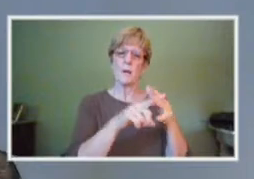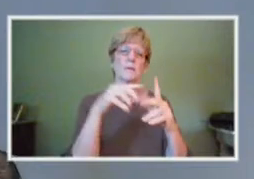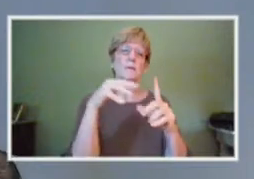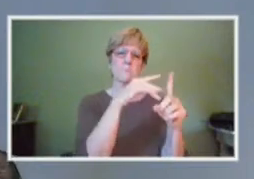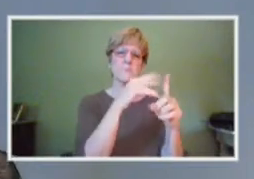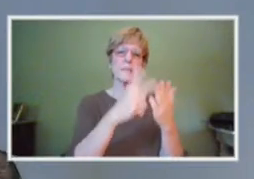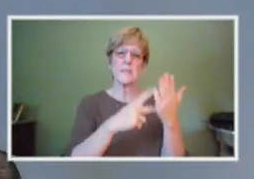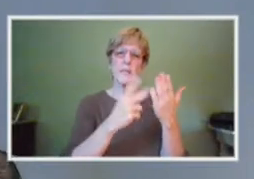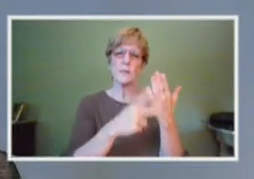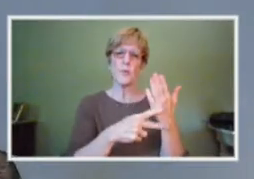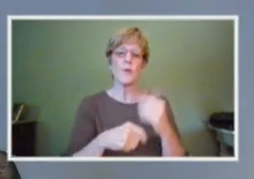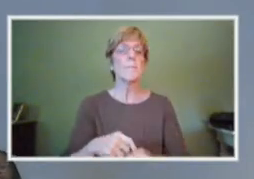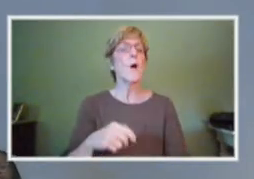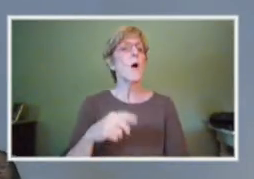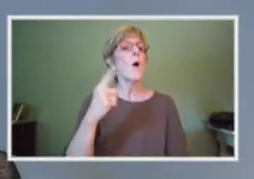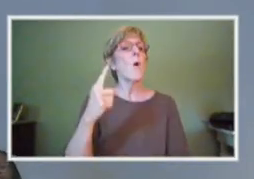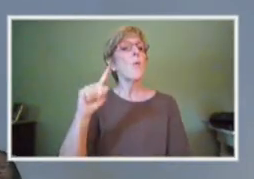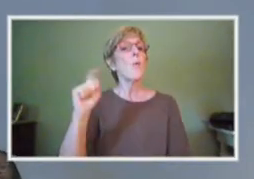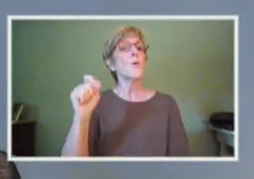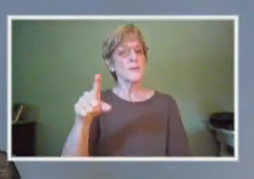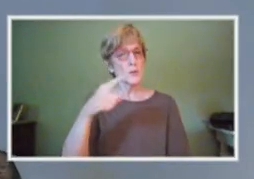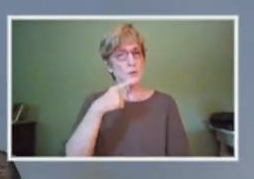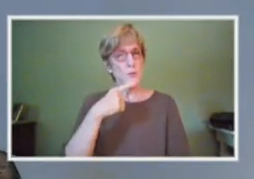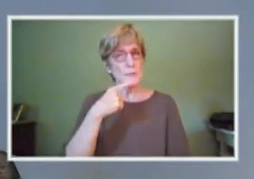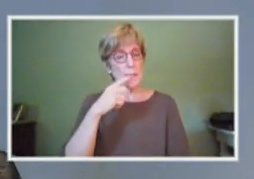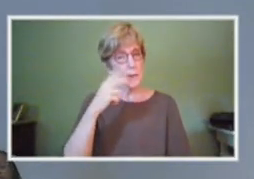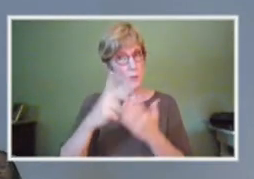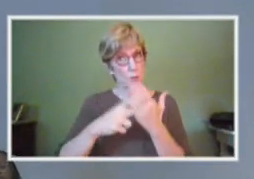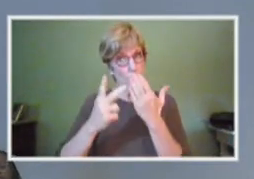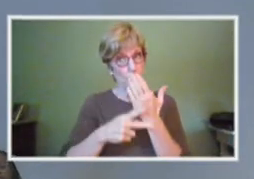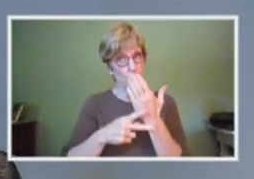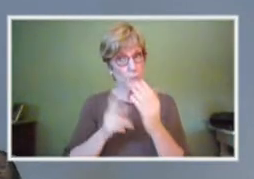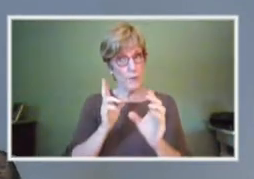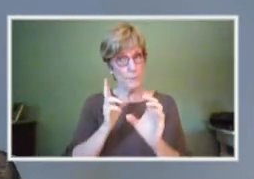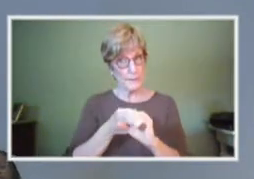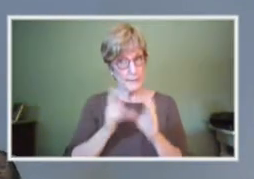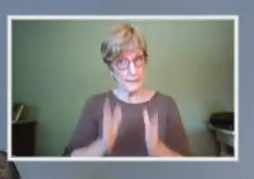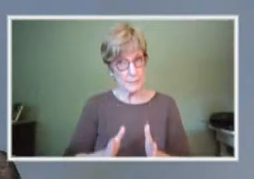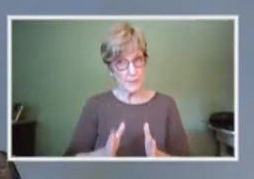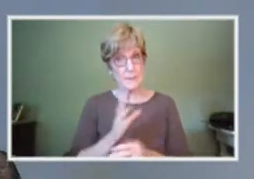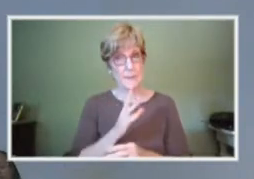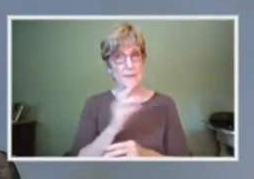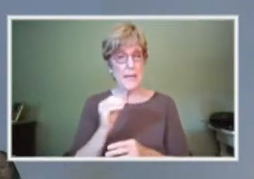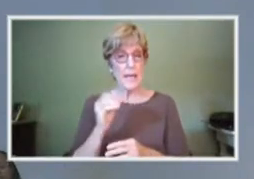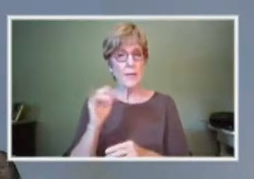question I would have, you mentioned there's program participations and there's a